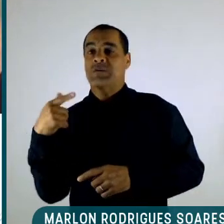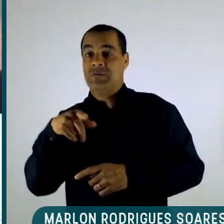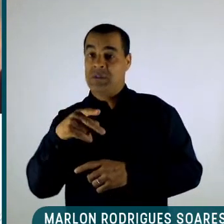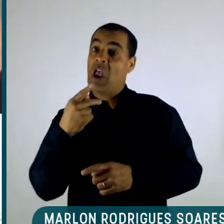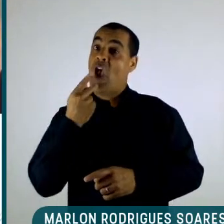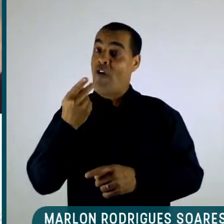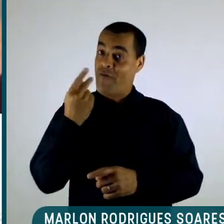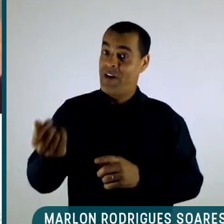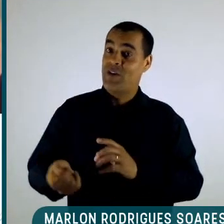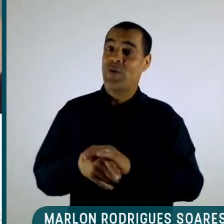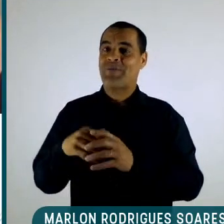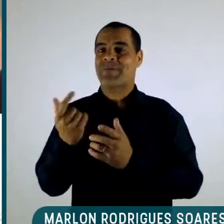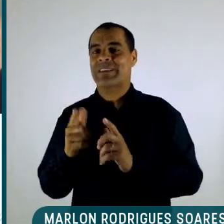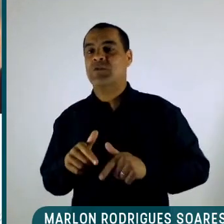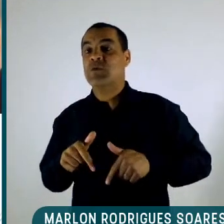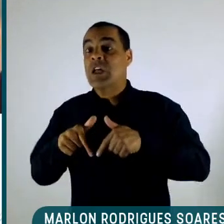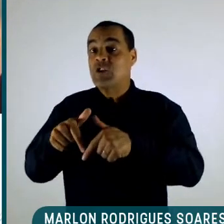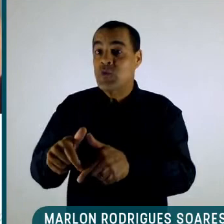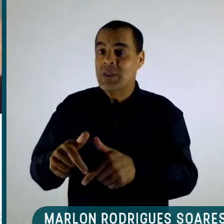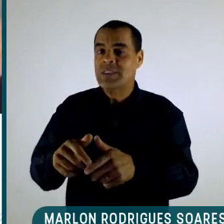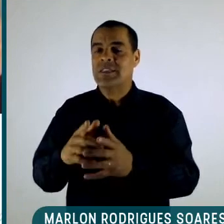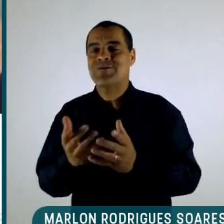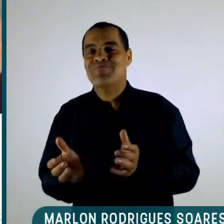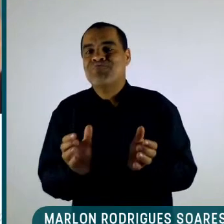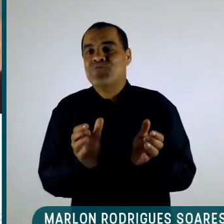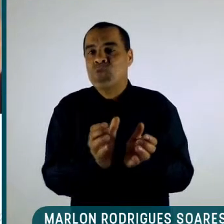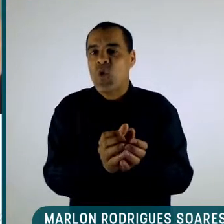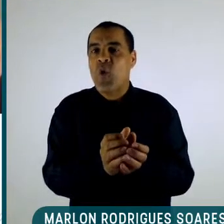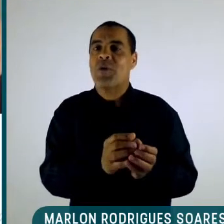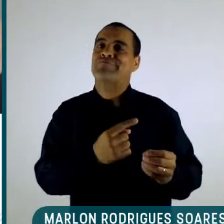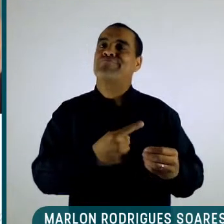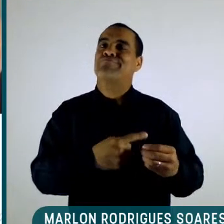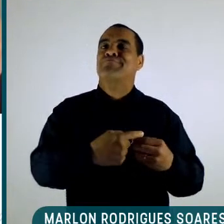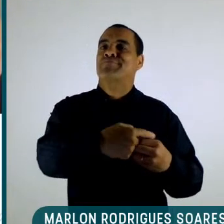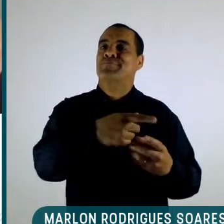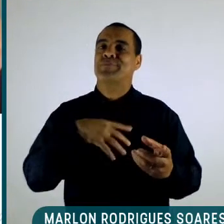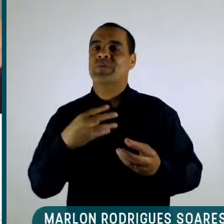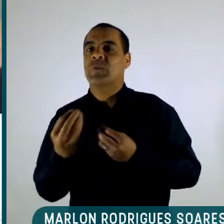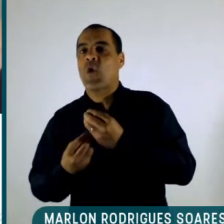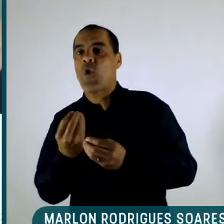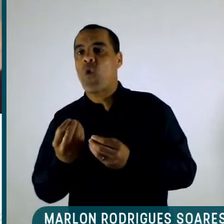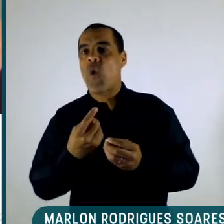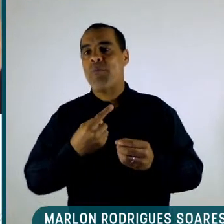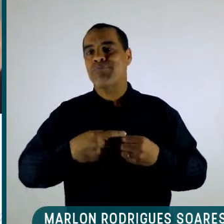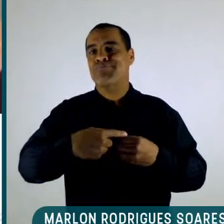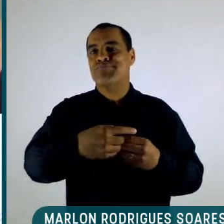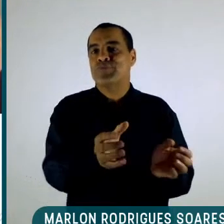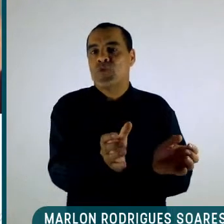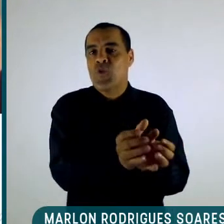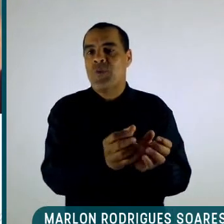this that you talked a lot about, which is the community actuation, how it participates in